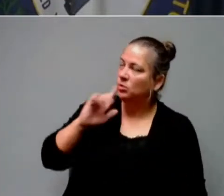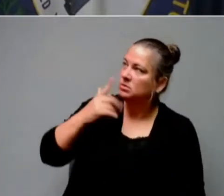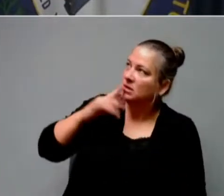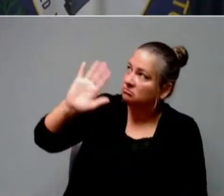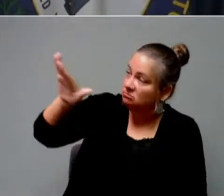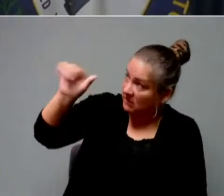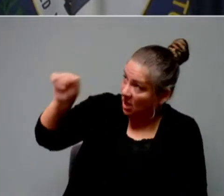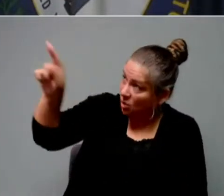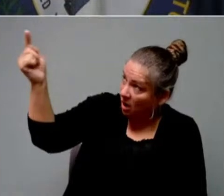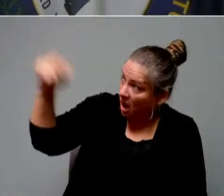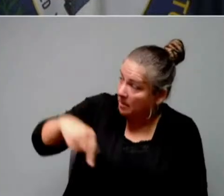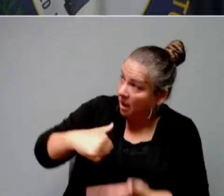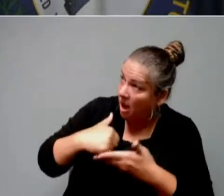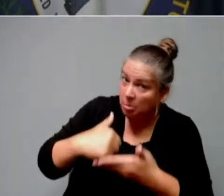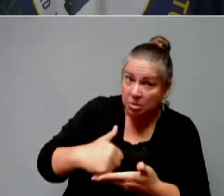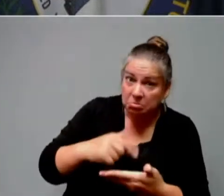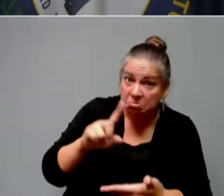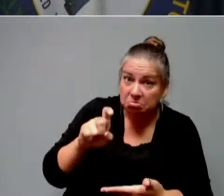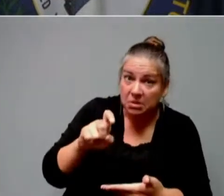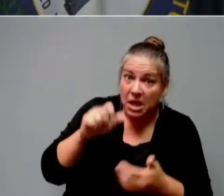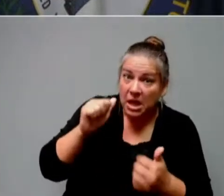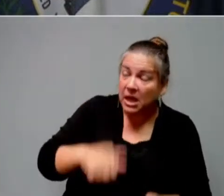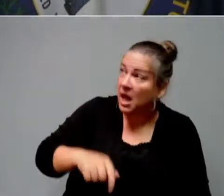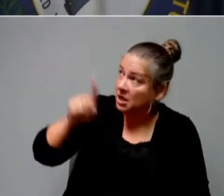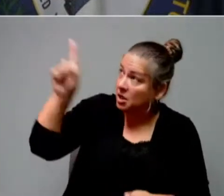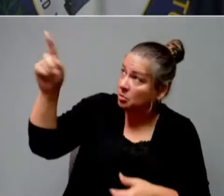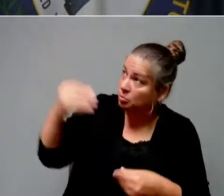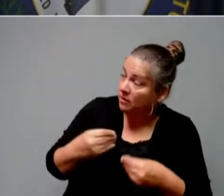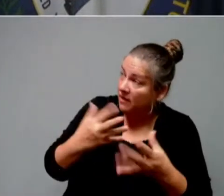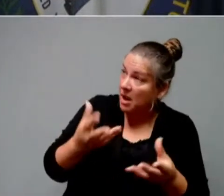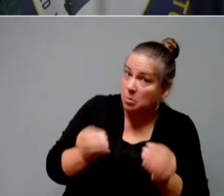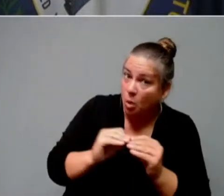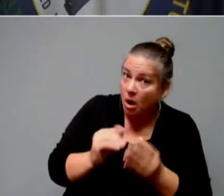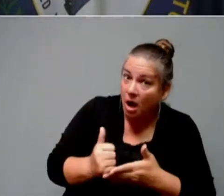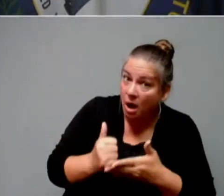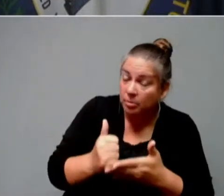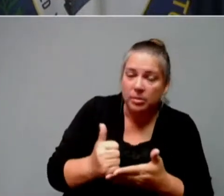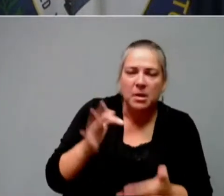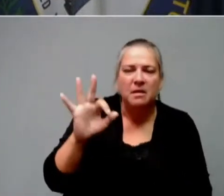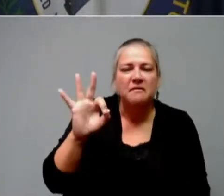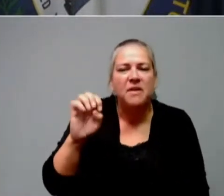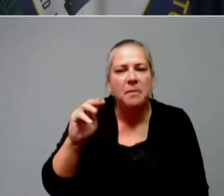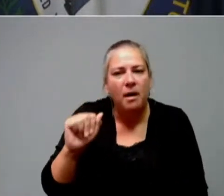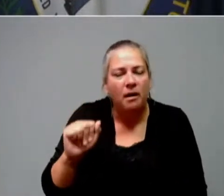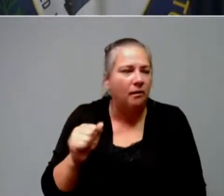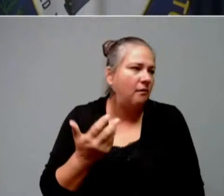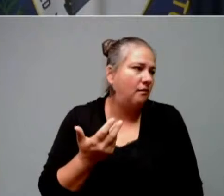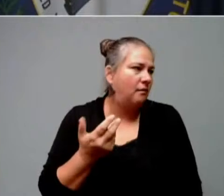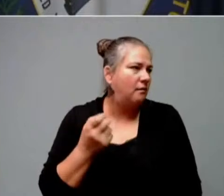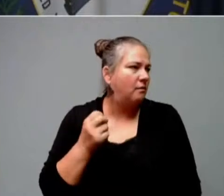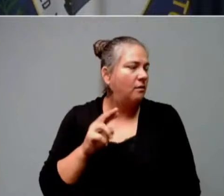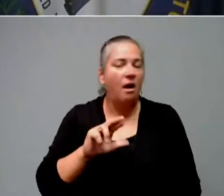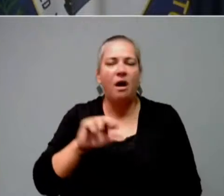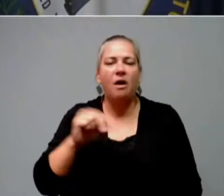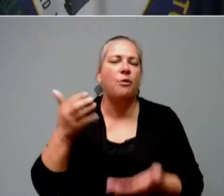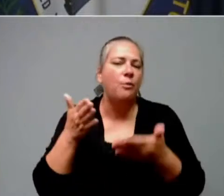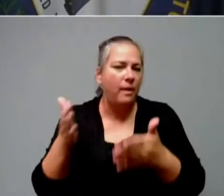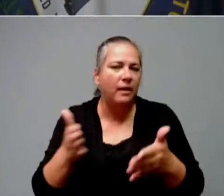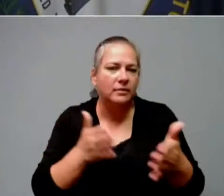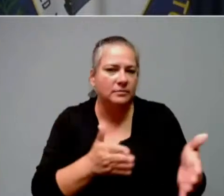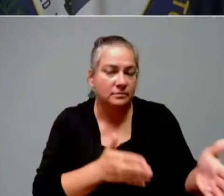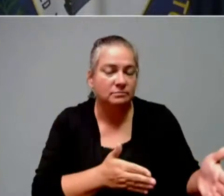help and provide extra help, whether that's through FEMA or other means. We are going to hit the